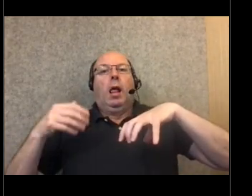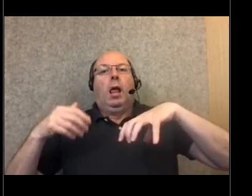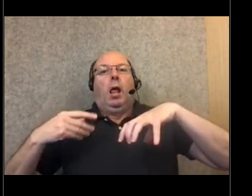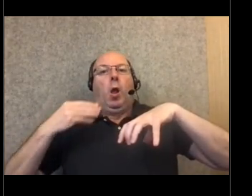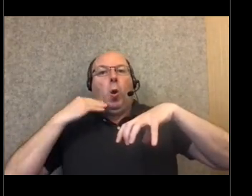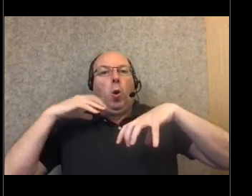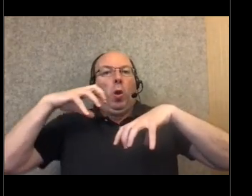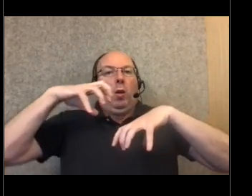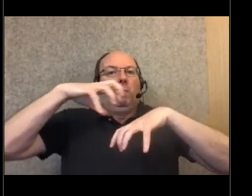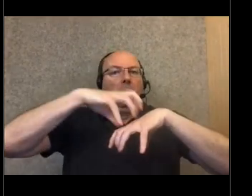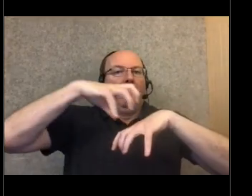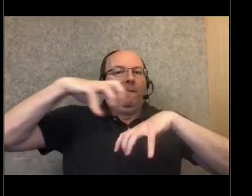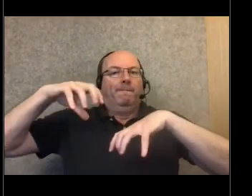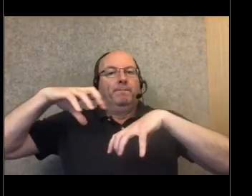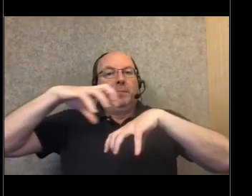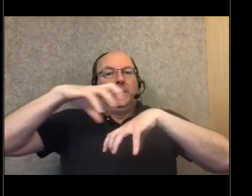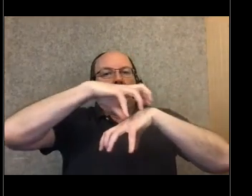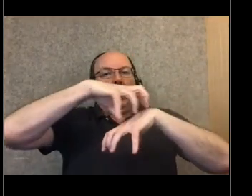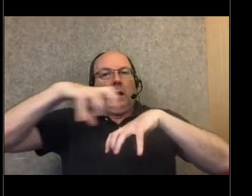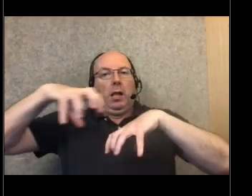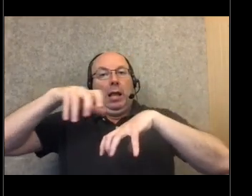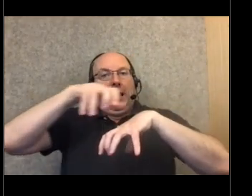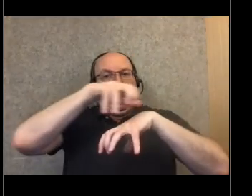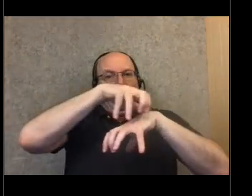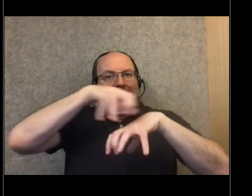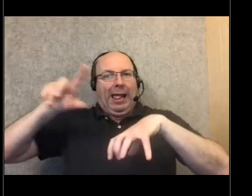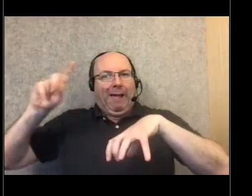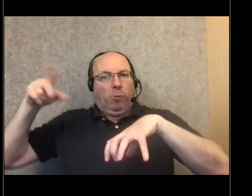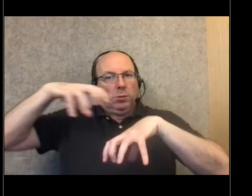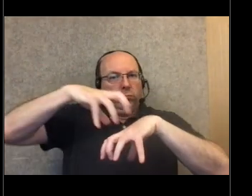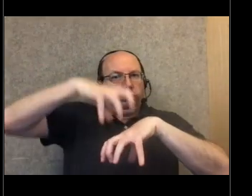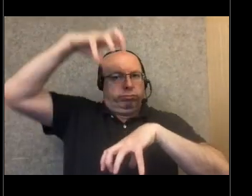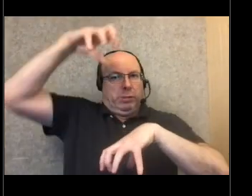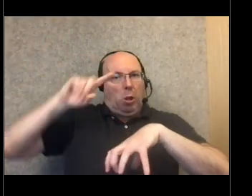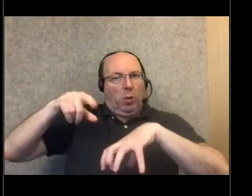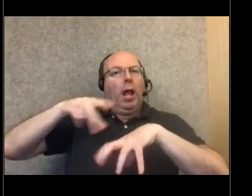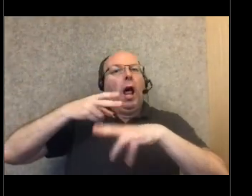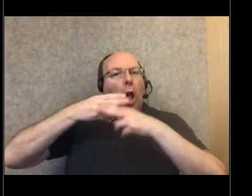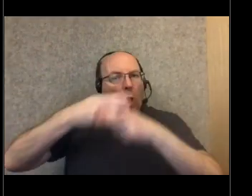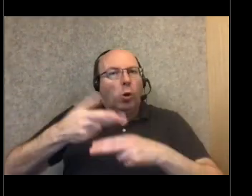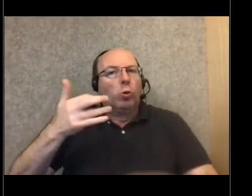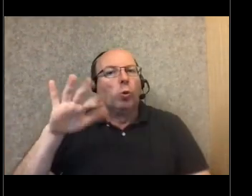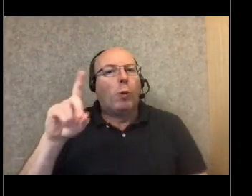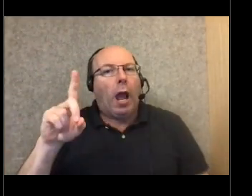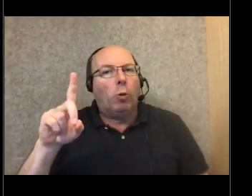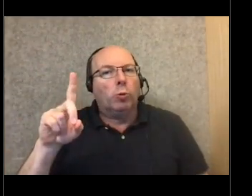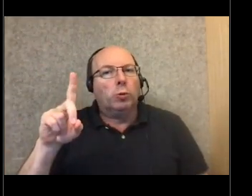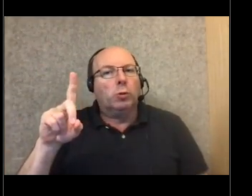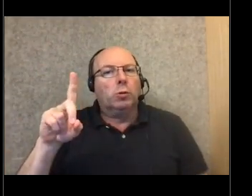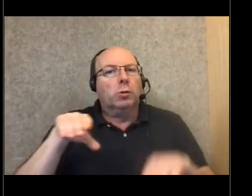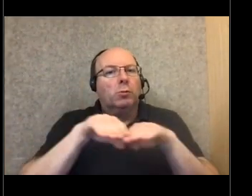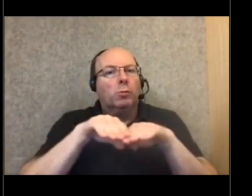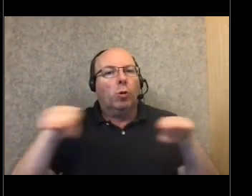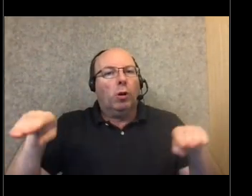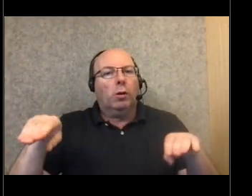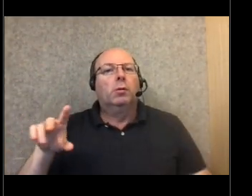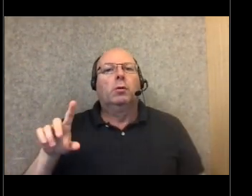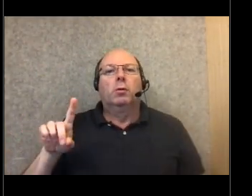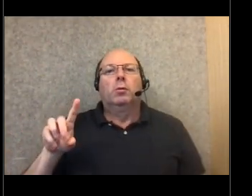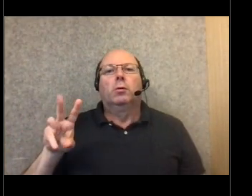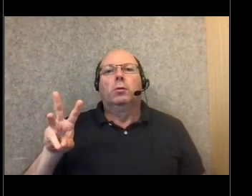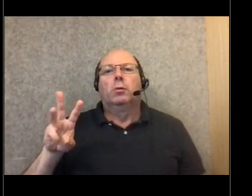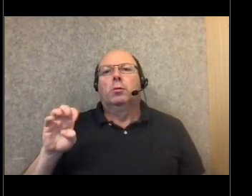the dwelling units is considered the ground floor. And again, dwelling units is the correct answer